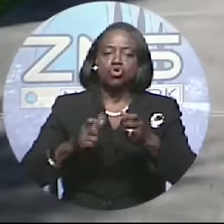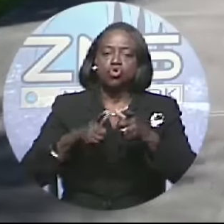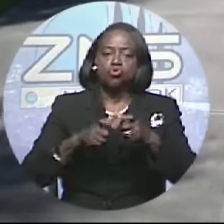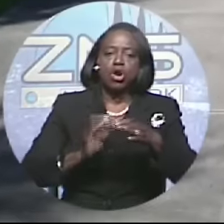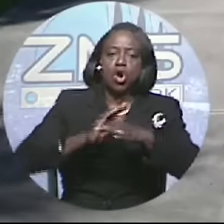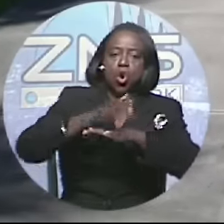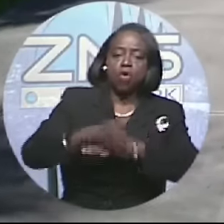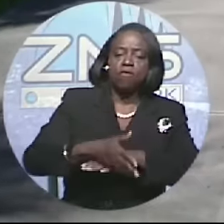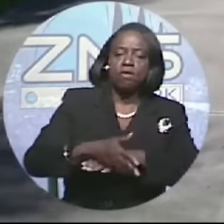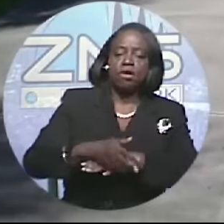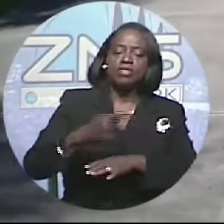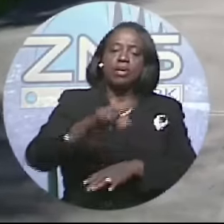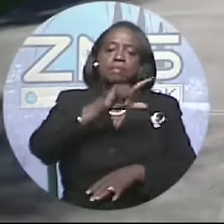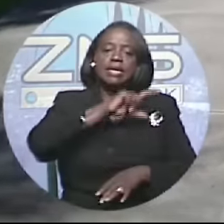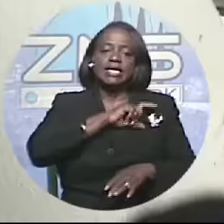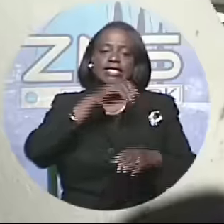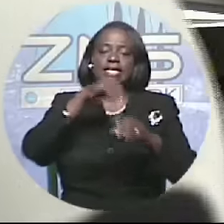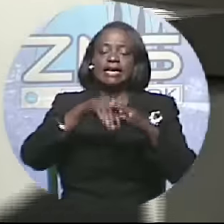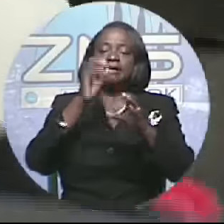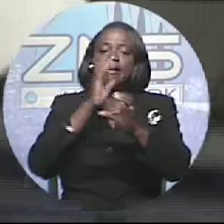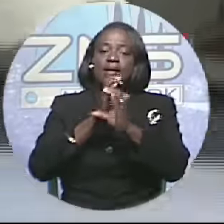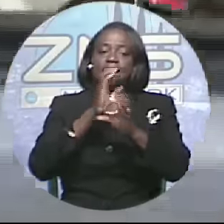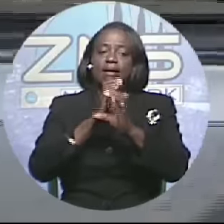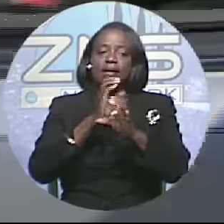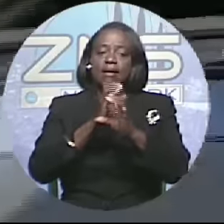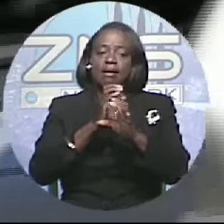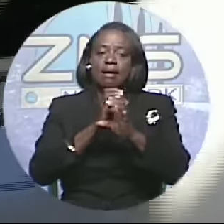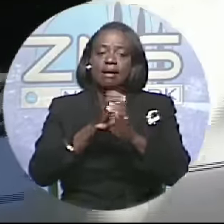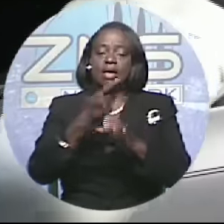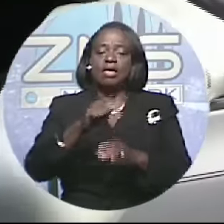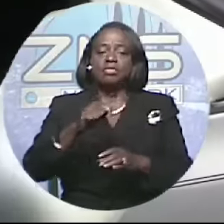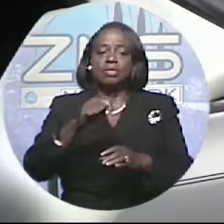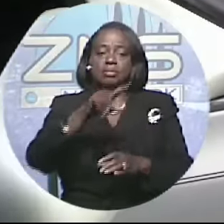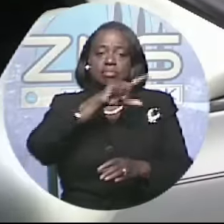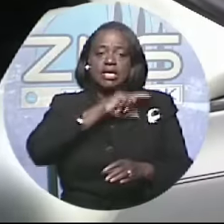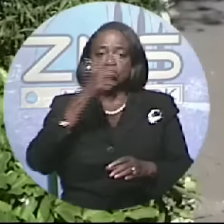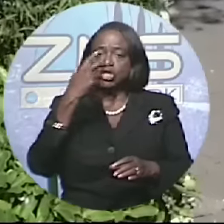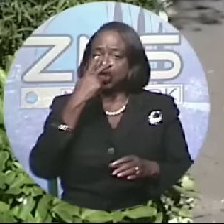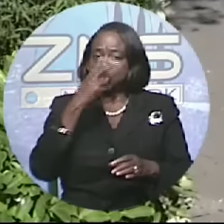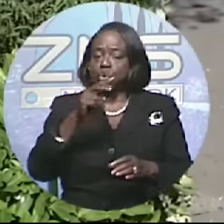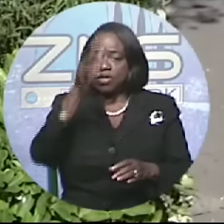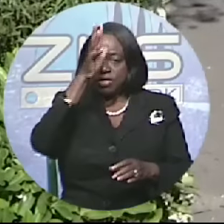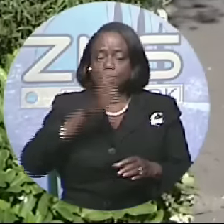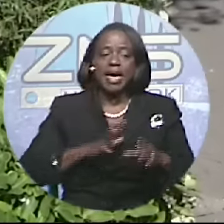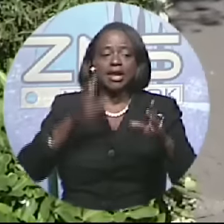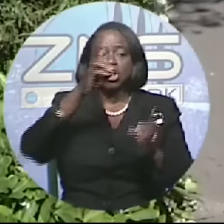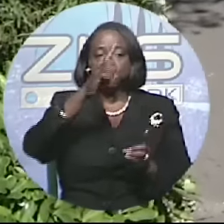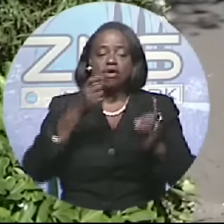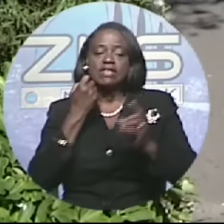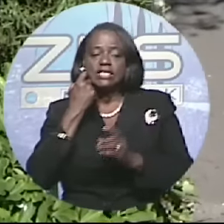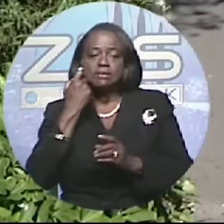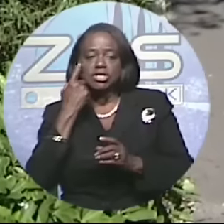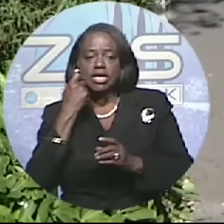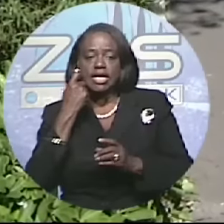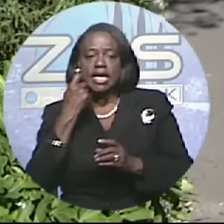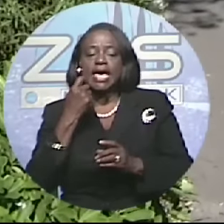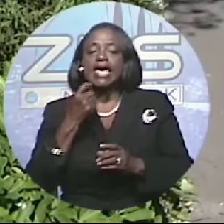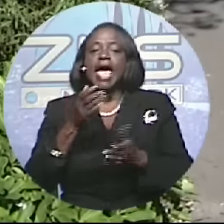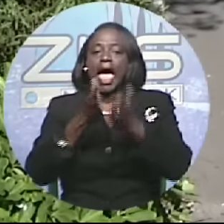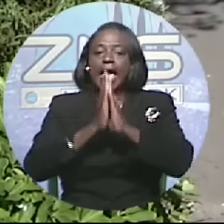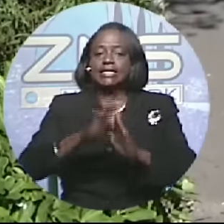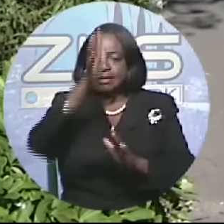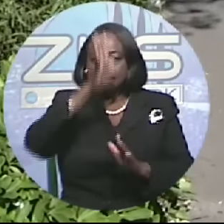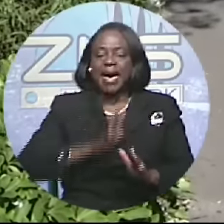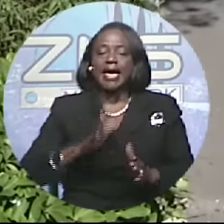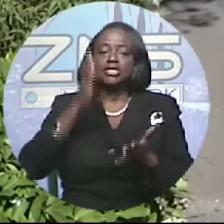before 1 o'clock. Authorities confirmed the police officer saw the man driving the vehicle suspiciously. The officer signaled the man to stop